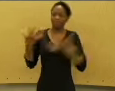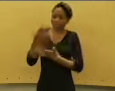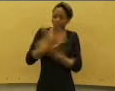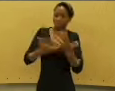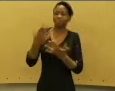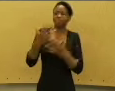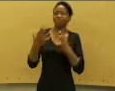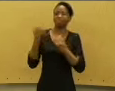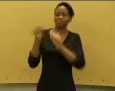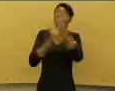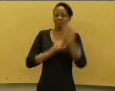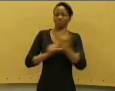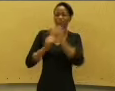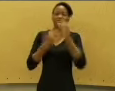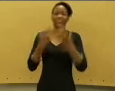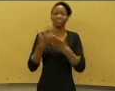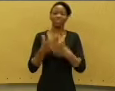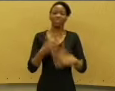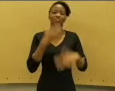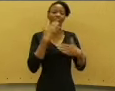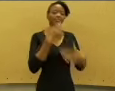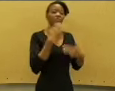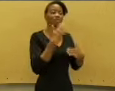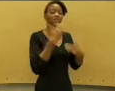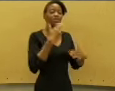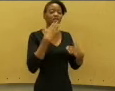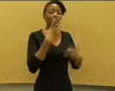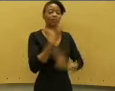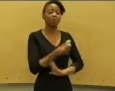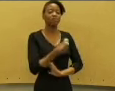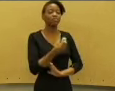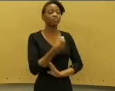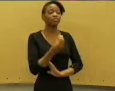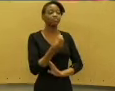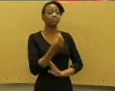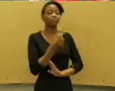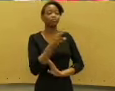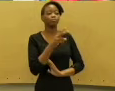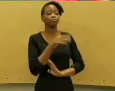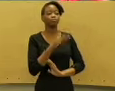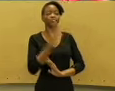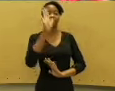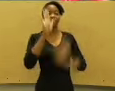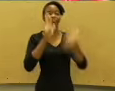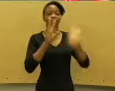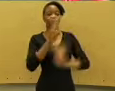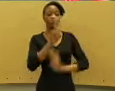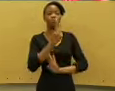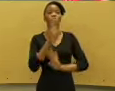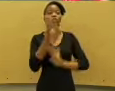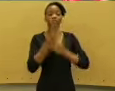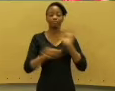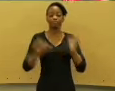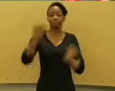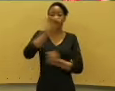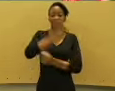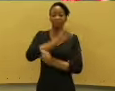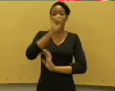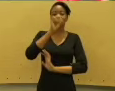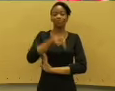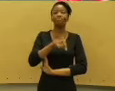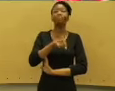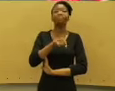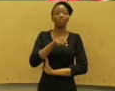yeah. Thank you so much. We've also got two more questions, and then we're going to wrap up and prepare for our next session at